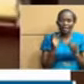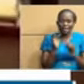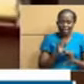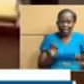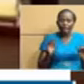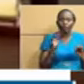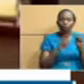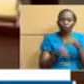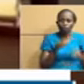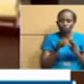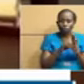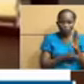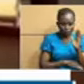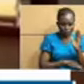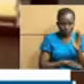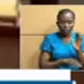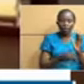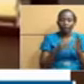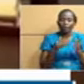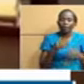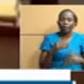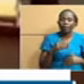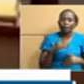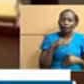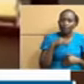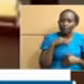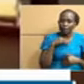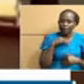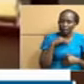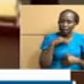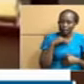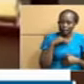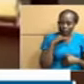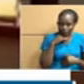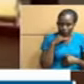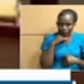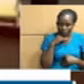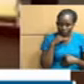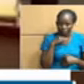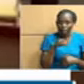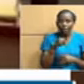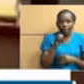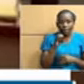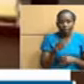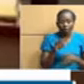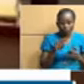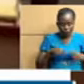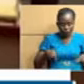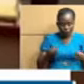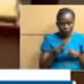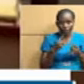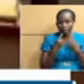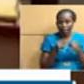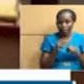schemes or programs, is inadequate. And if we are to think that the budget